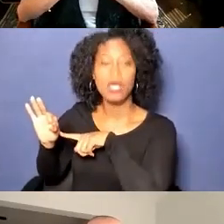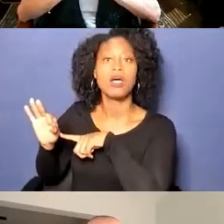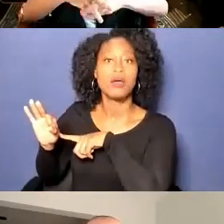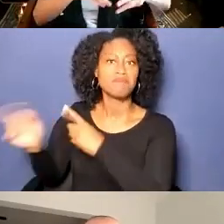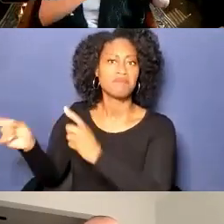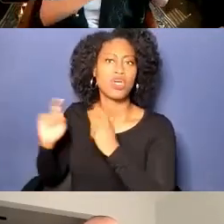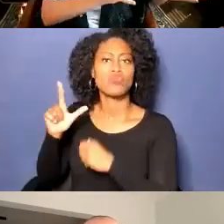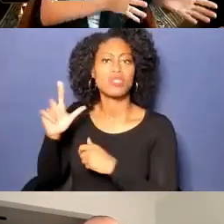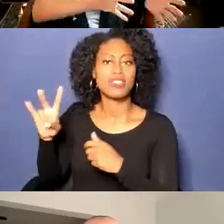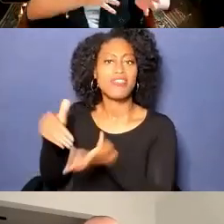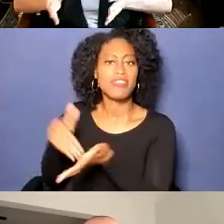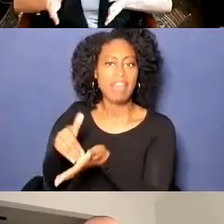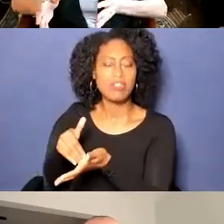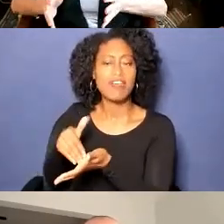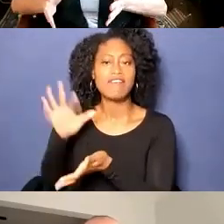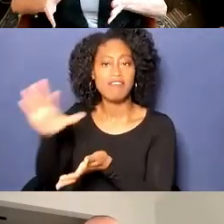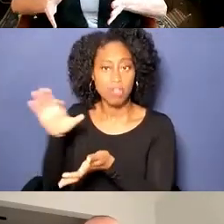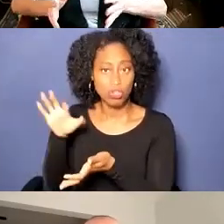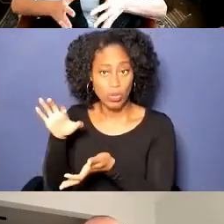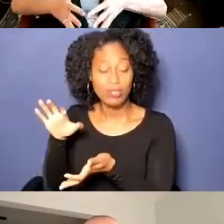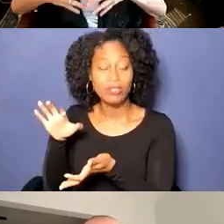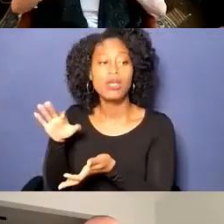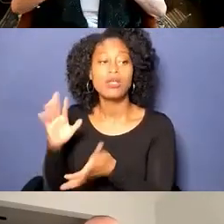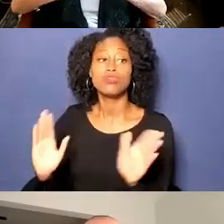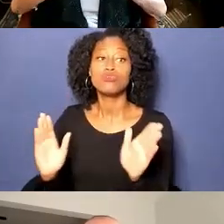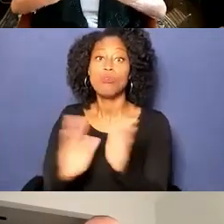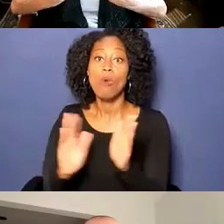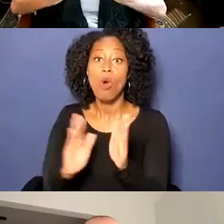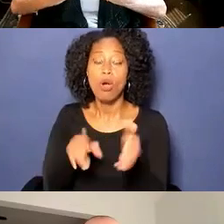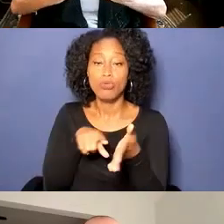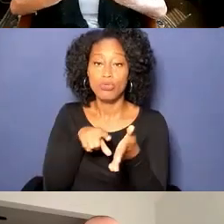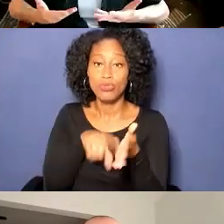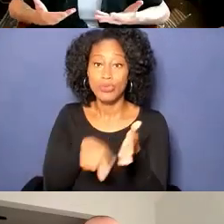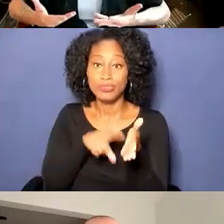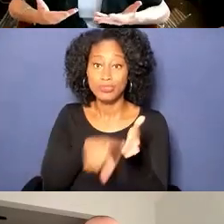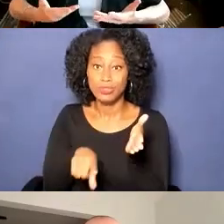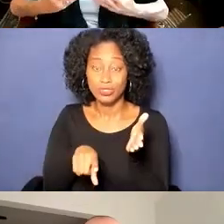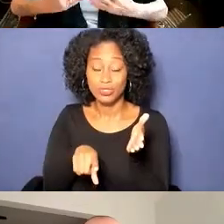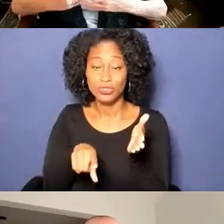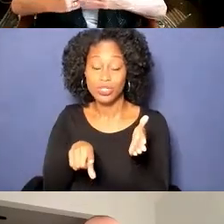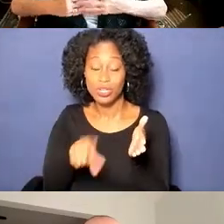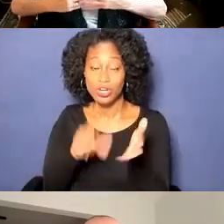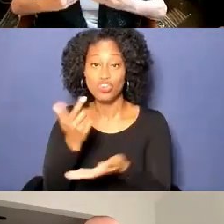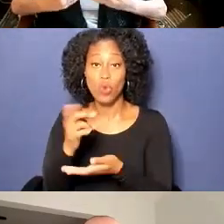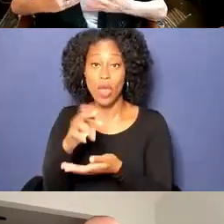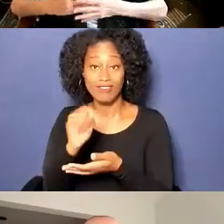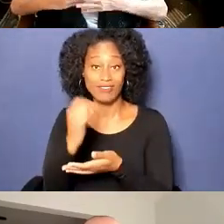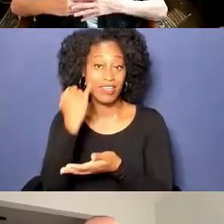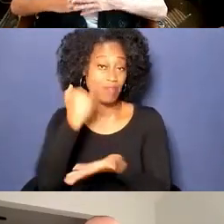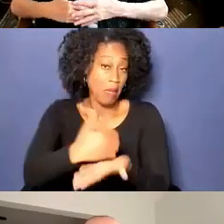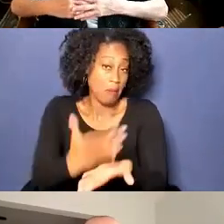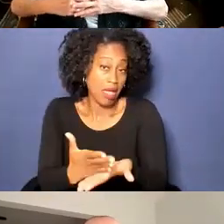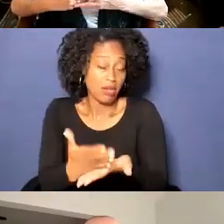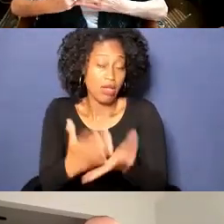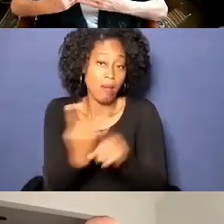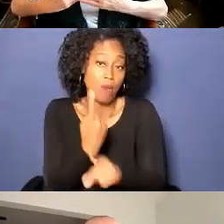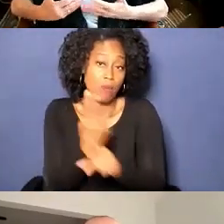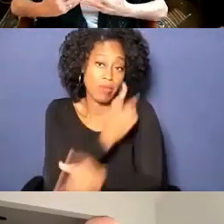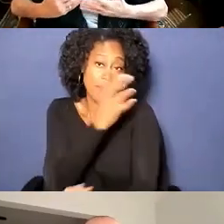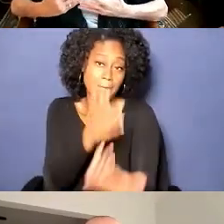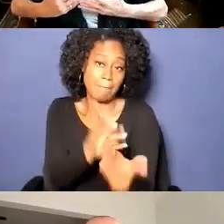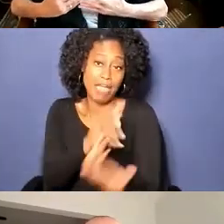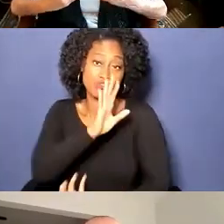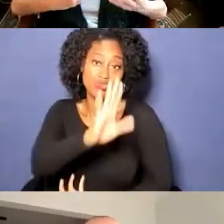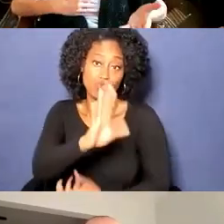$27,500. And the small research grants, when you craft that budget, need to be appropriate for what you're trying to